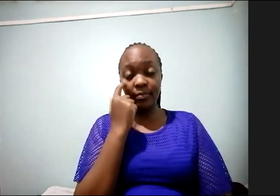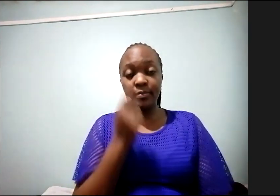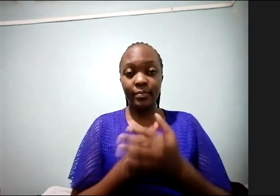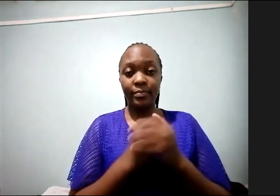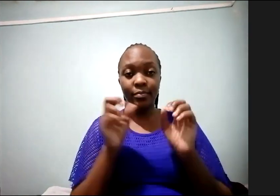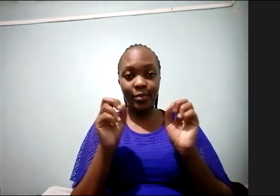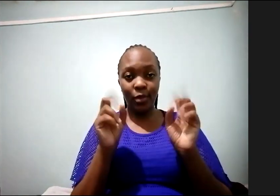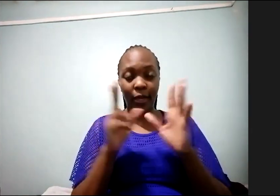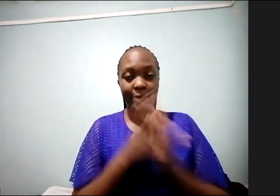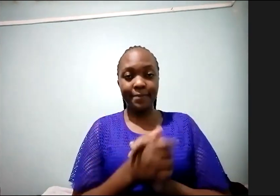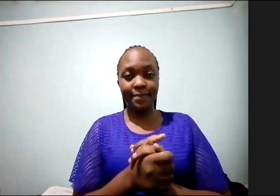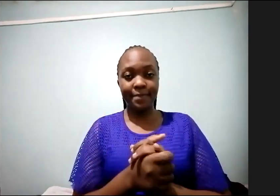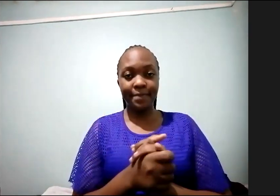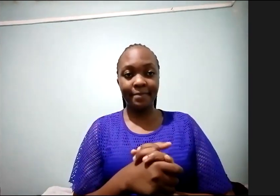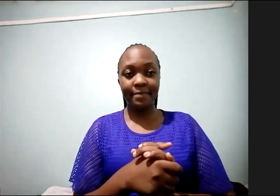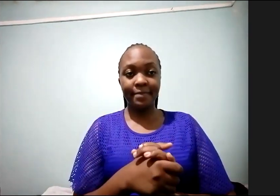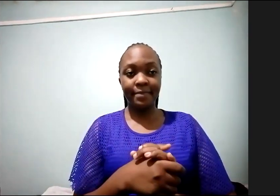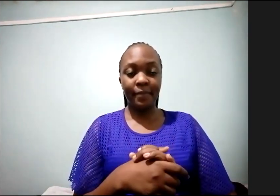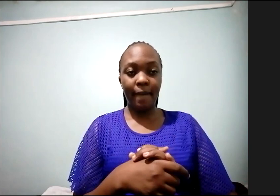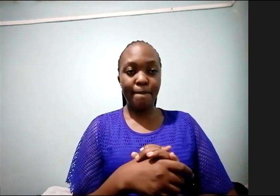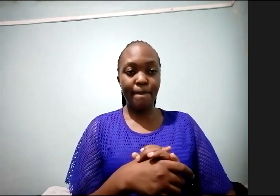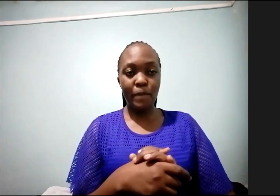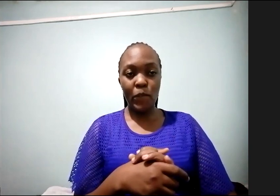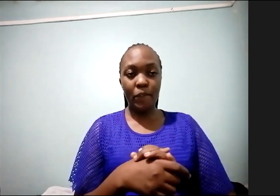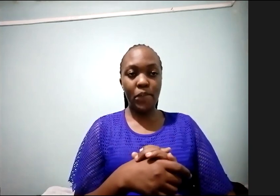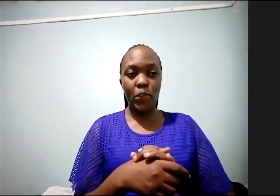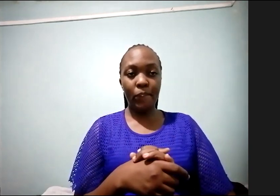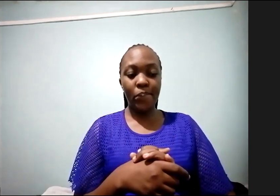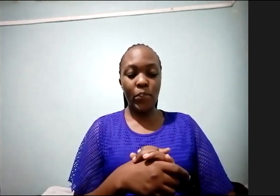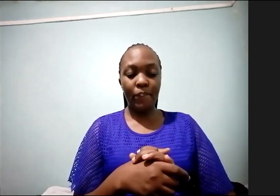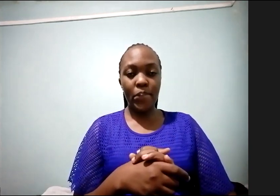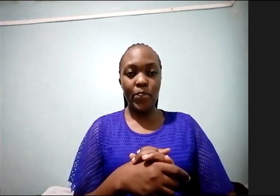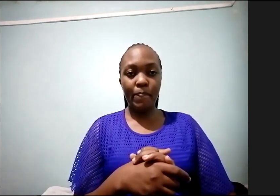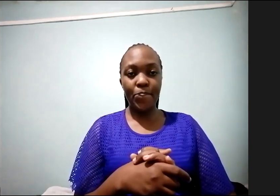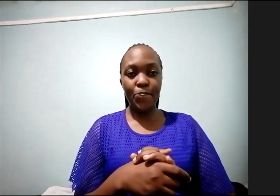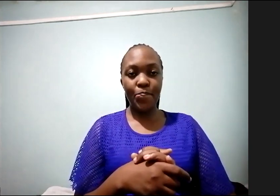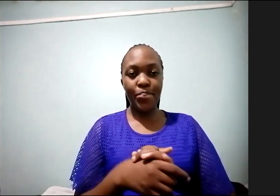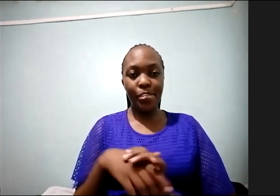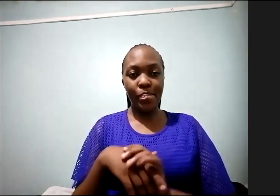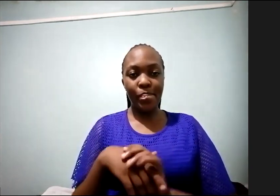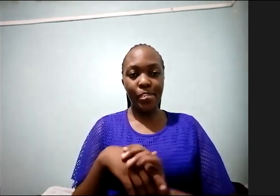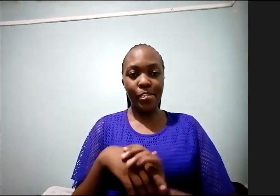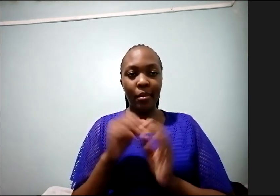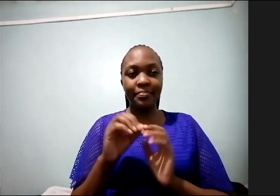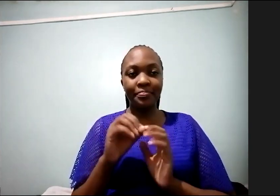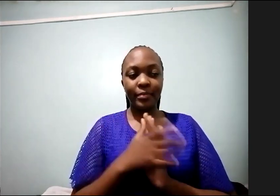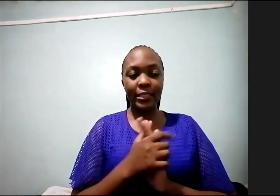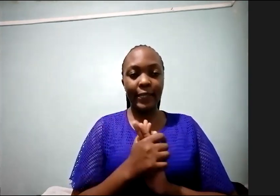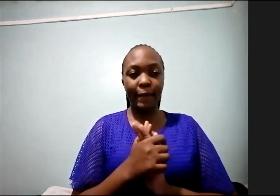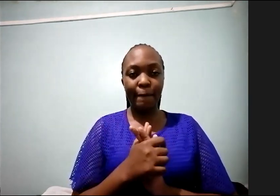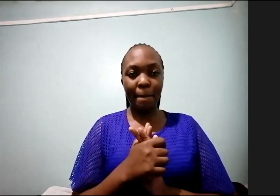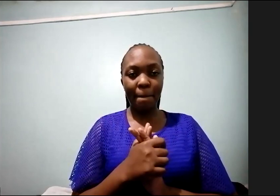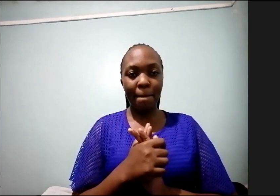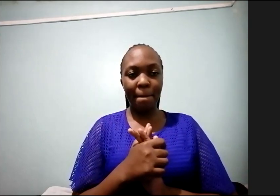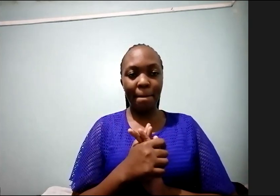Okay. Yeah. Odiwar Bezalel, what's your opinion? Thank you. So I was saying it